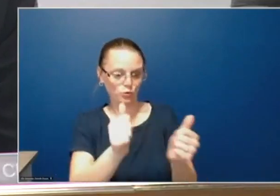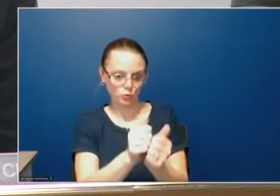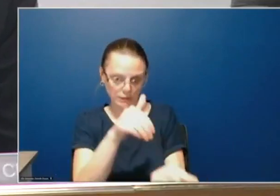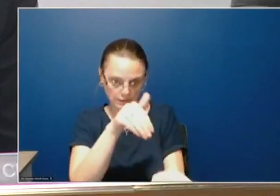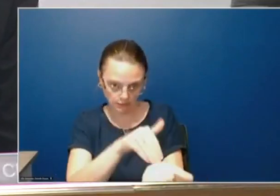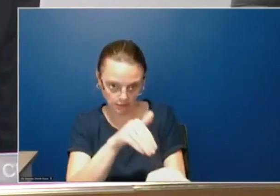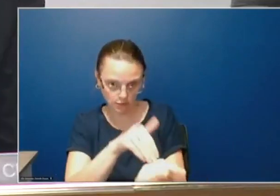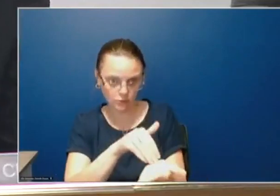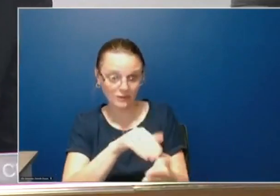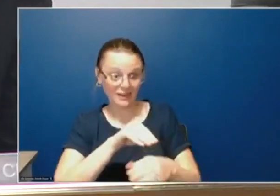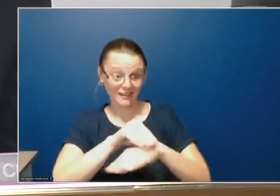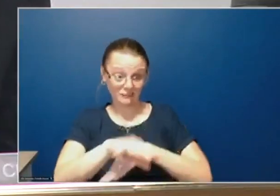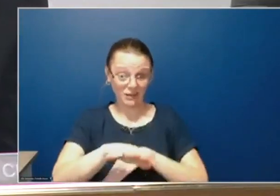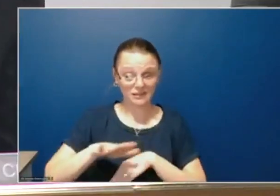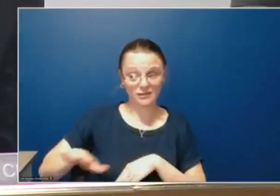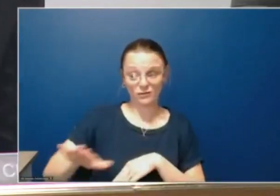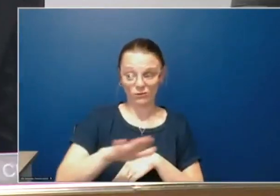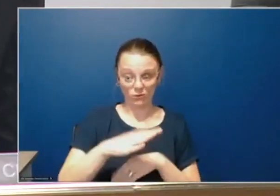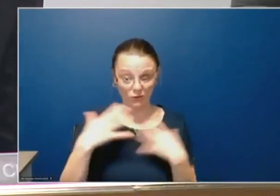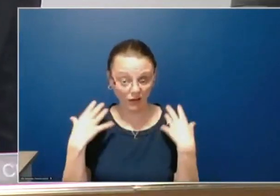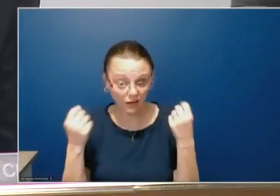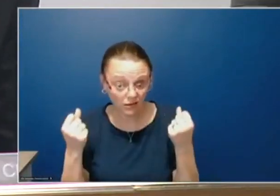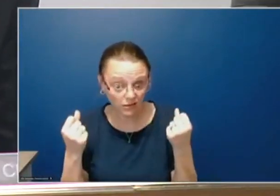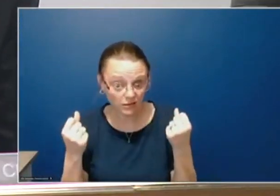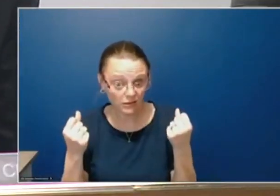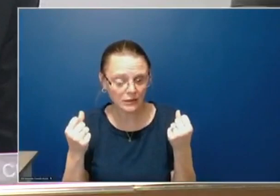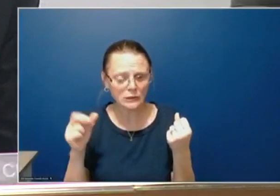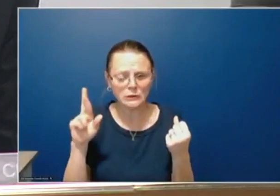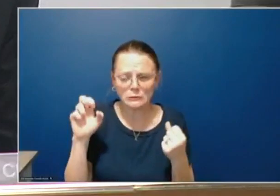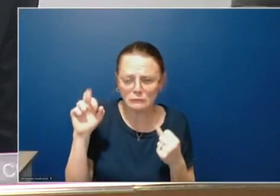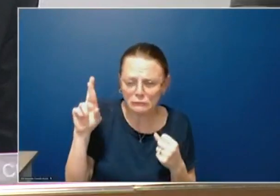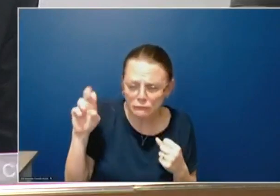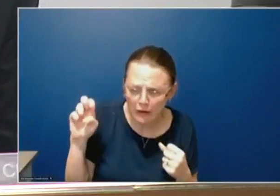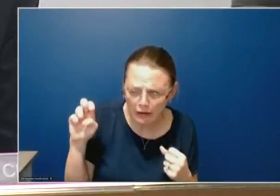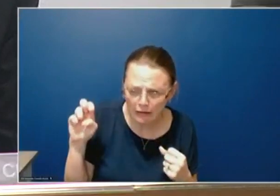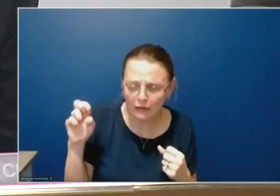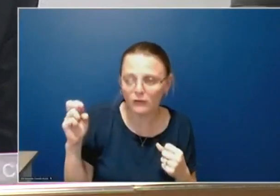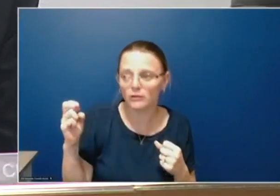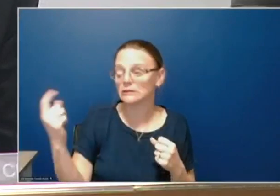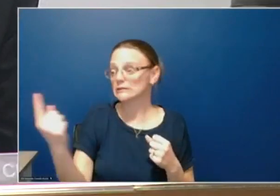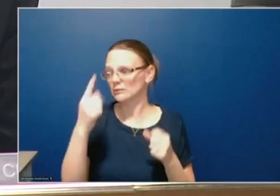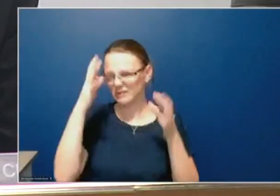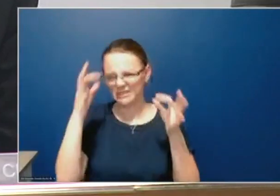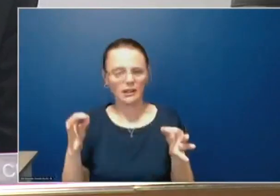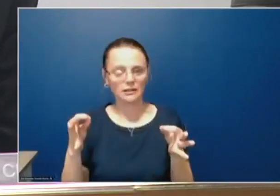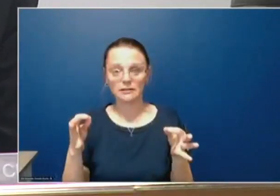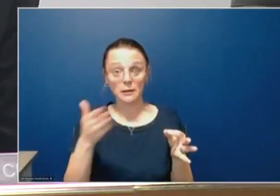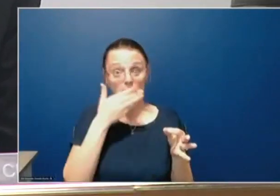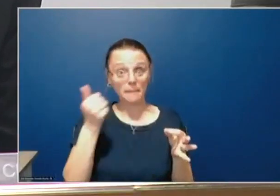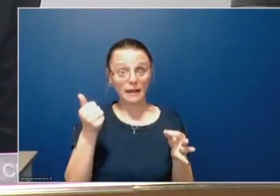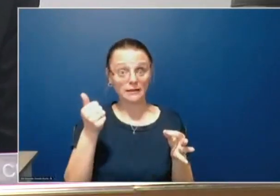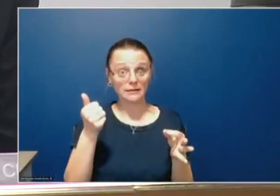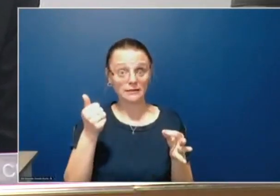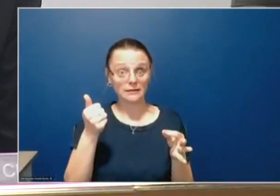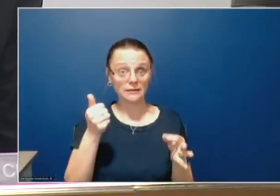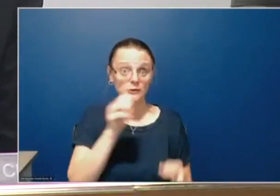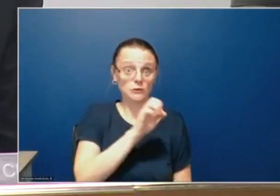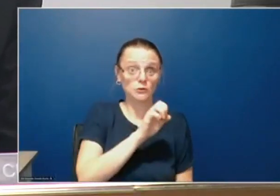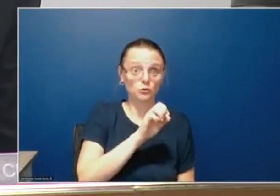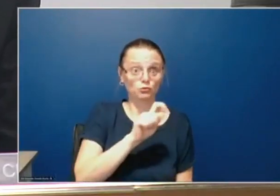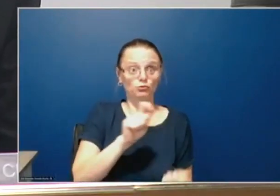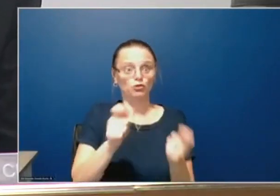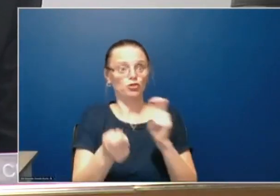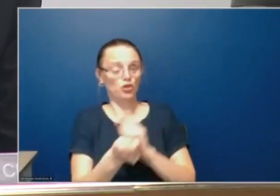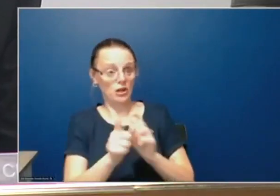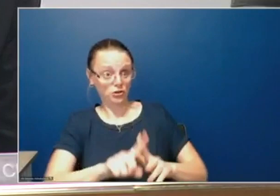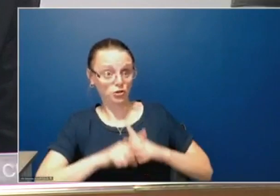well-being. In the very rare cases where someone and their healthcare provider decides the best course for them is to make a revision to